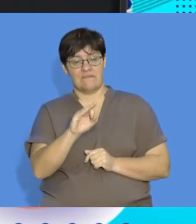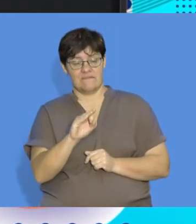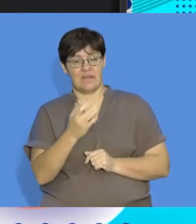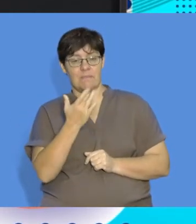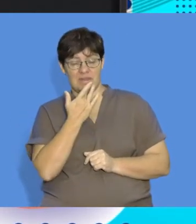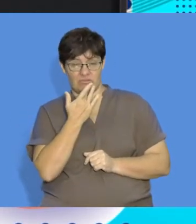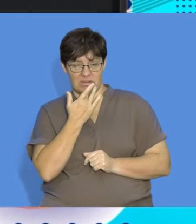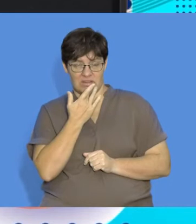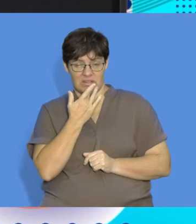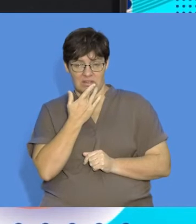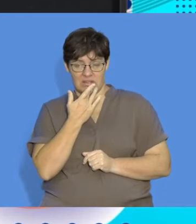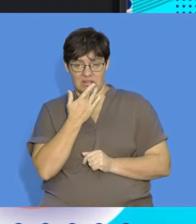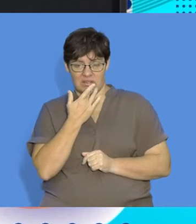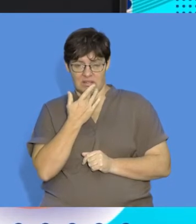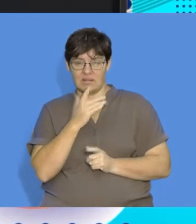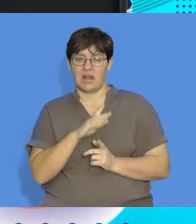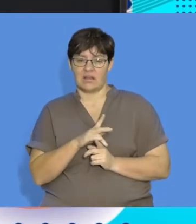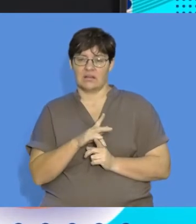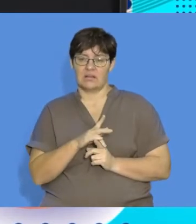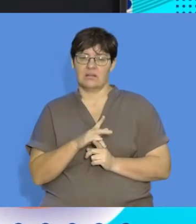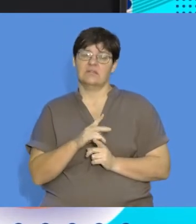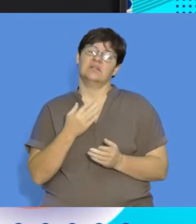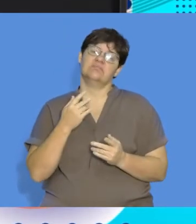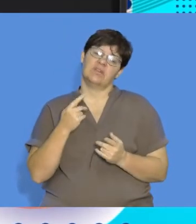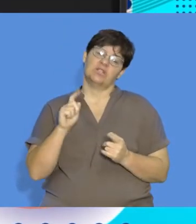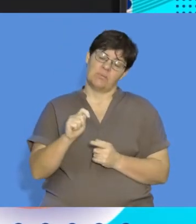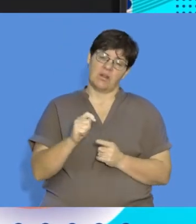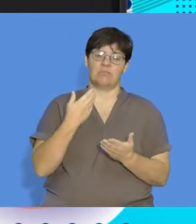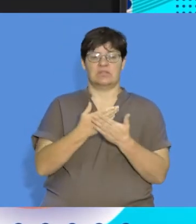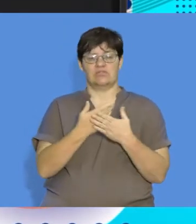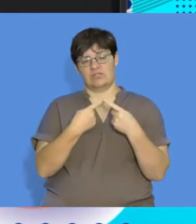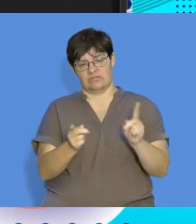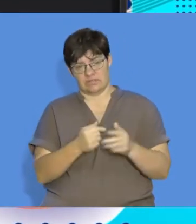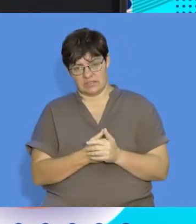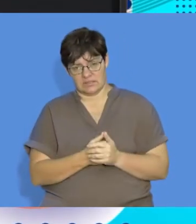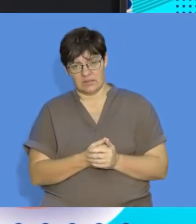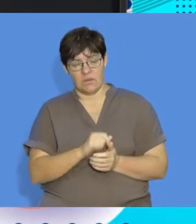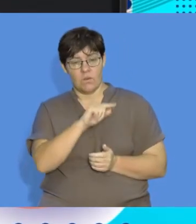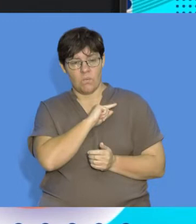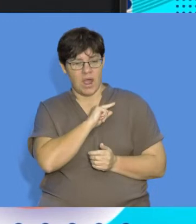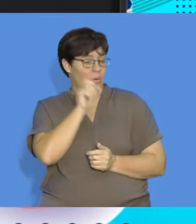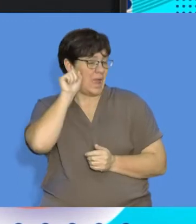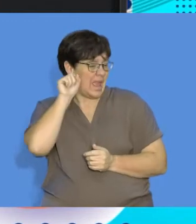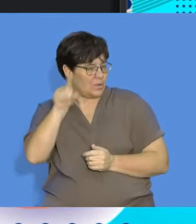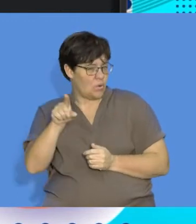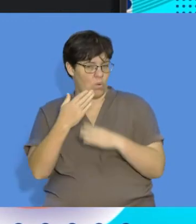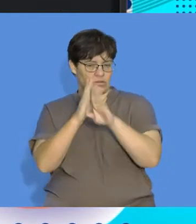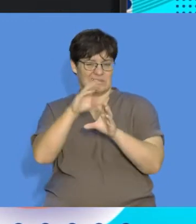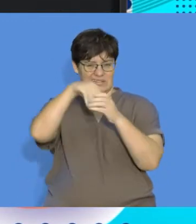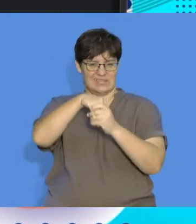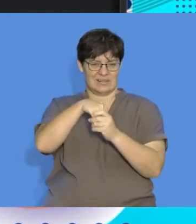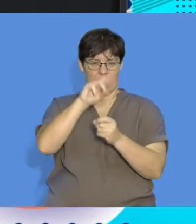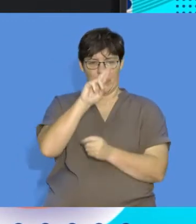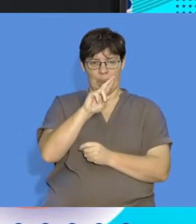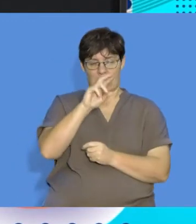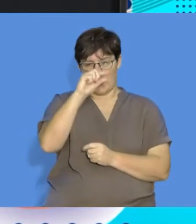of the battery actually equals to the terminal potential difference, because we are saying that in this case we shall ignore